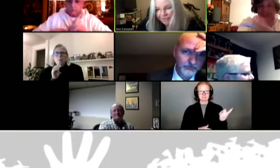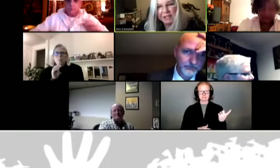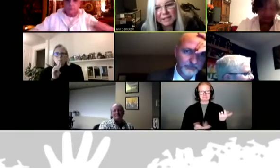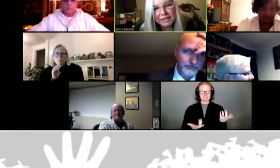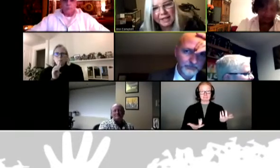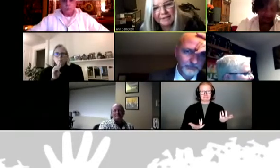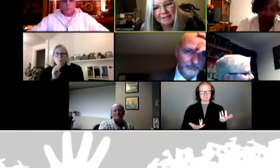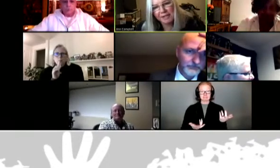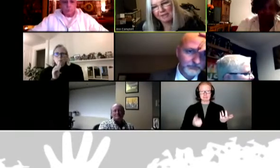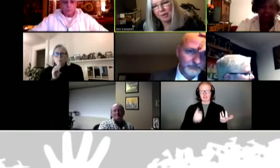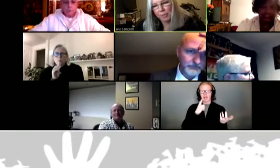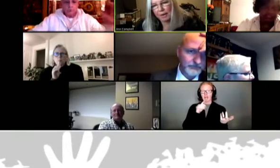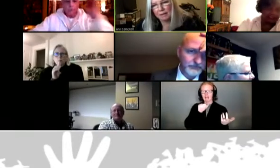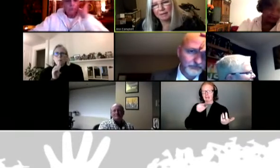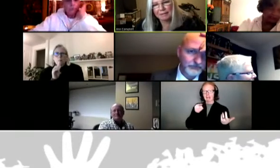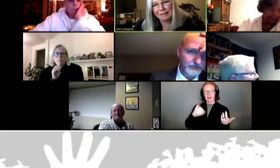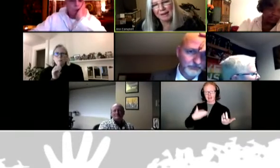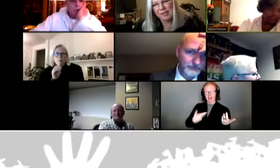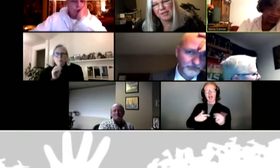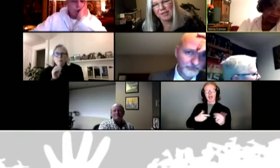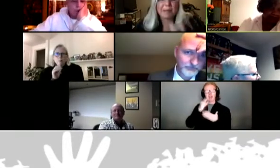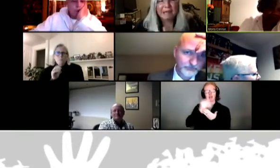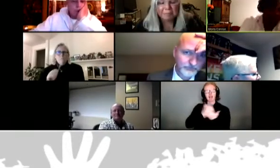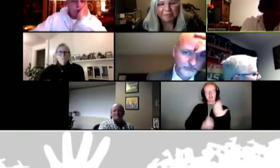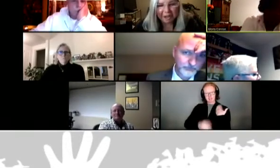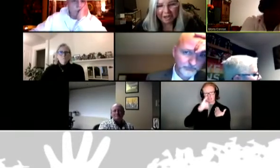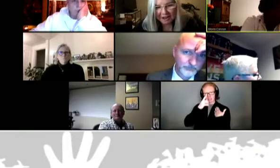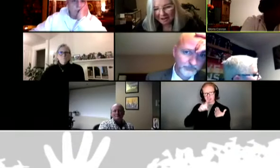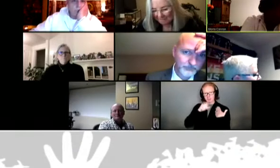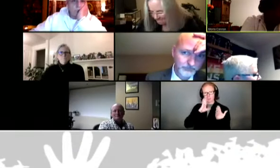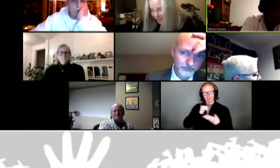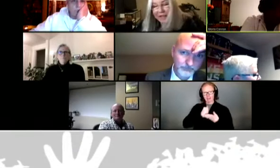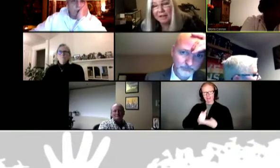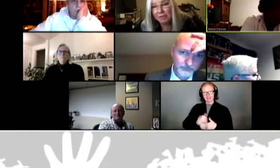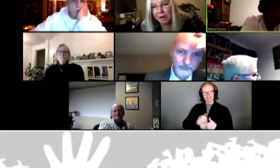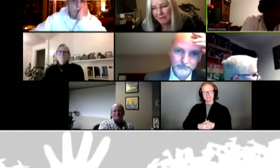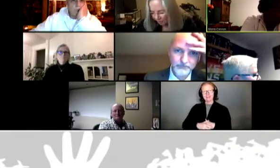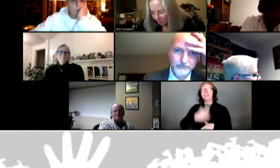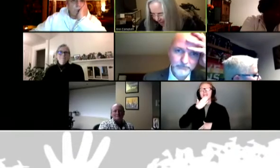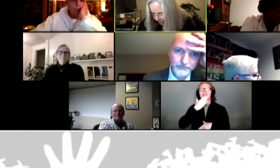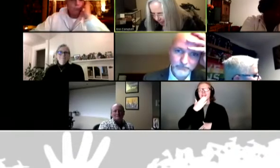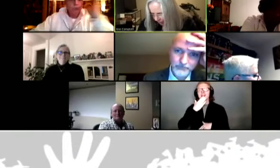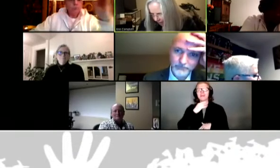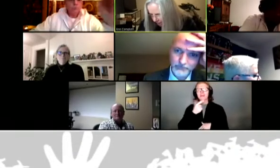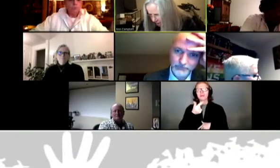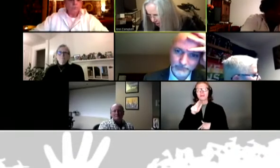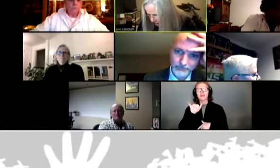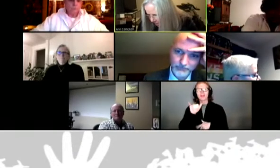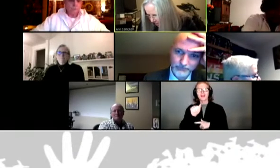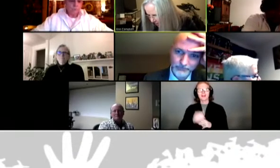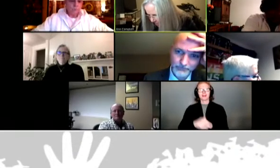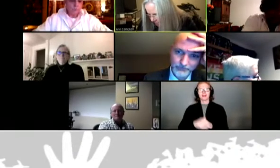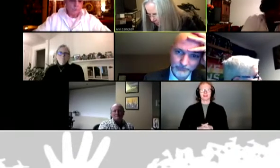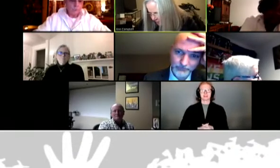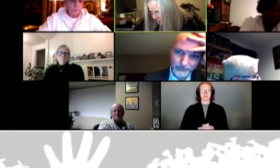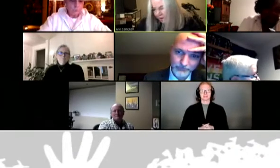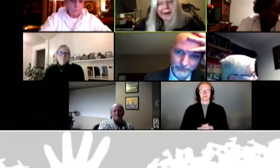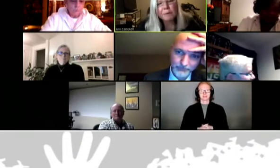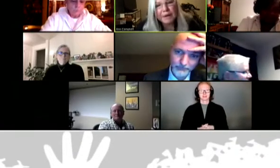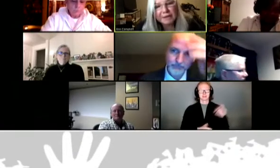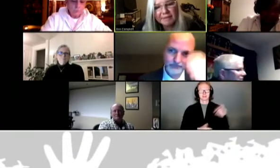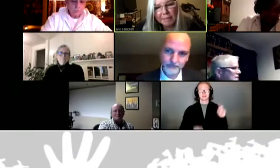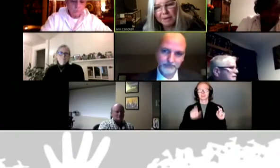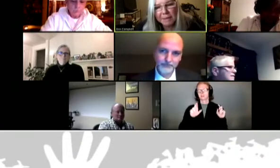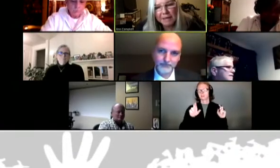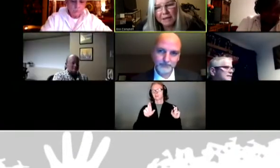I have a little list, if that's all right. Yeah. Just to be helpful. Thank you very much for that, Gloria. The Racial